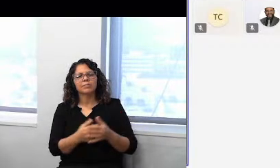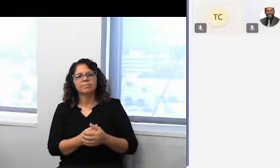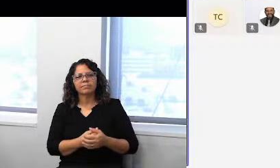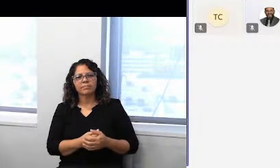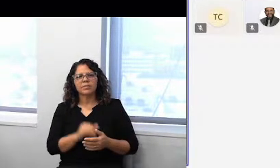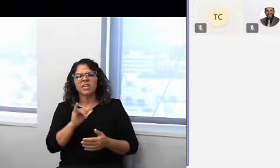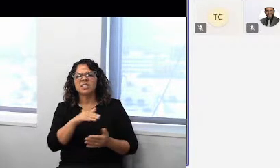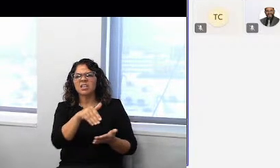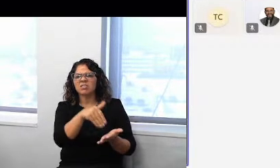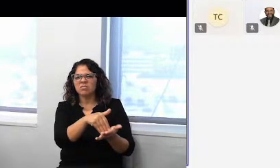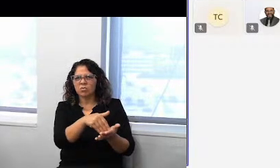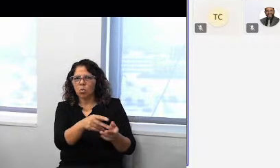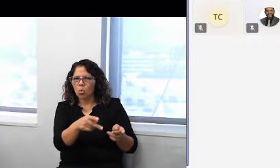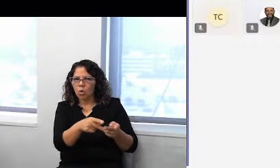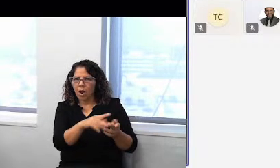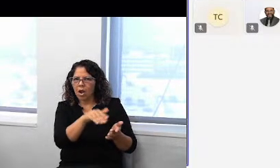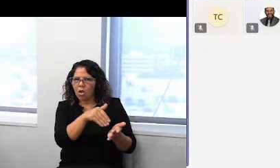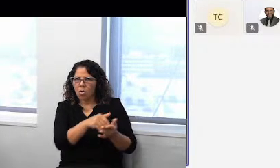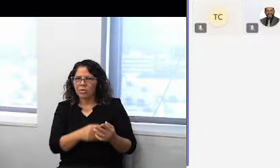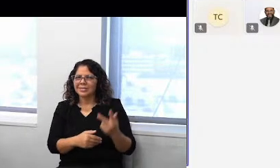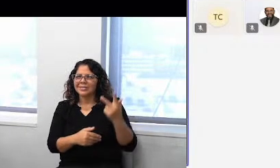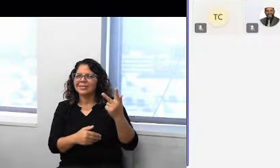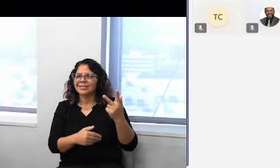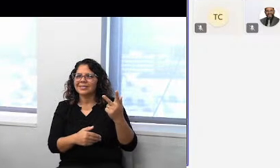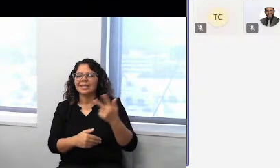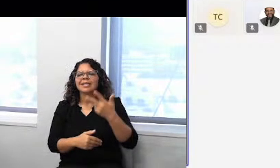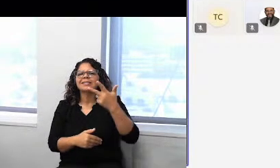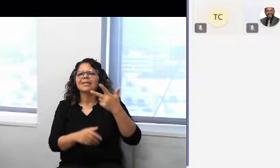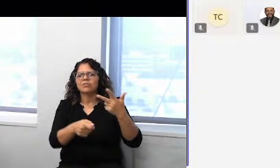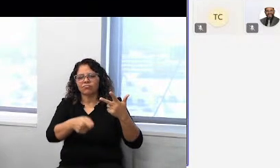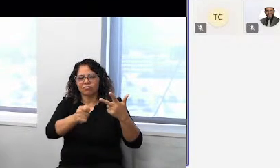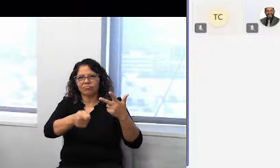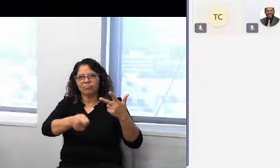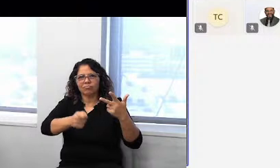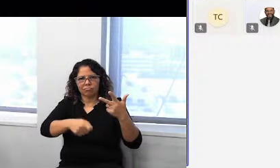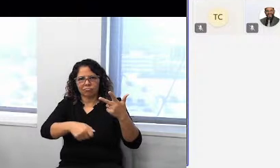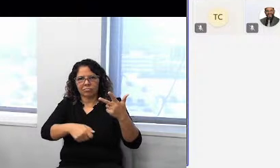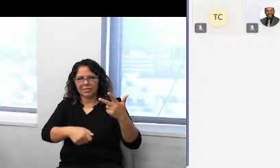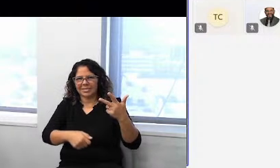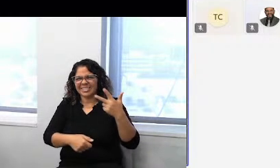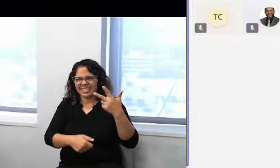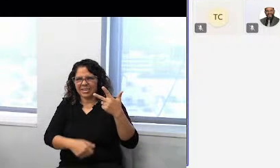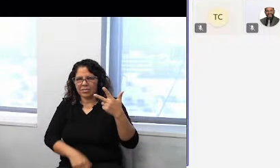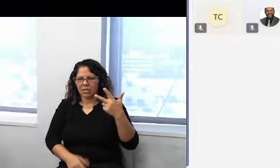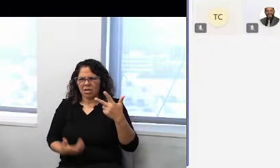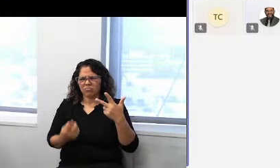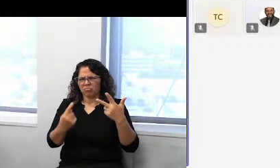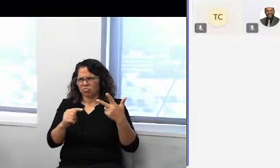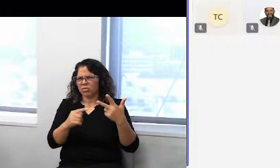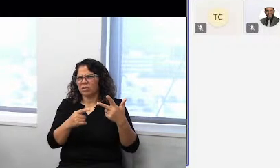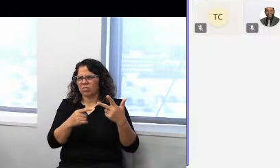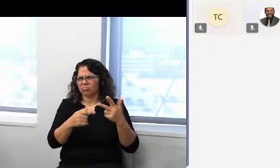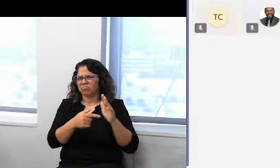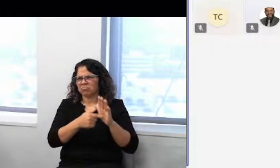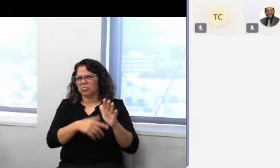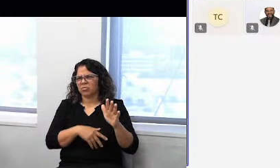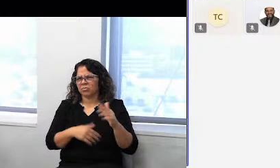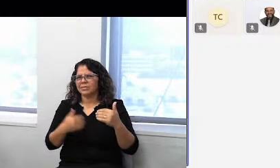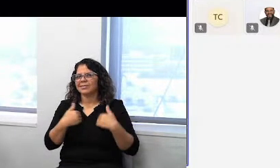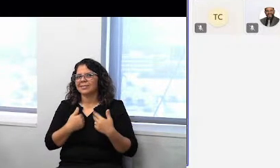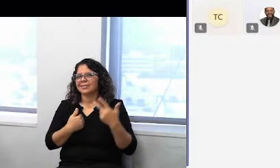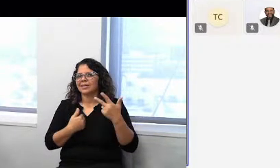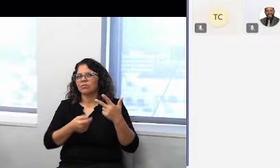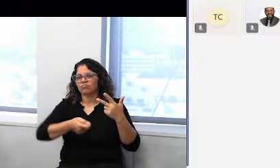There is a line that is. I'm going to try to picture it for you. You have 3 breakers in a row, physically connected on a